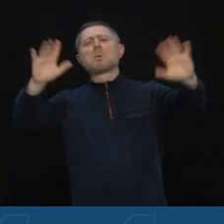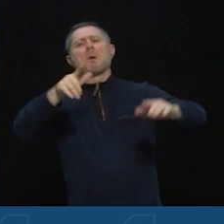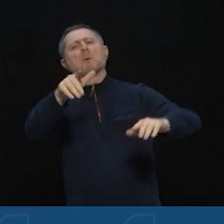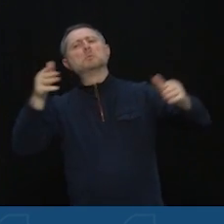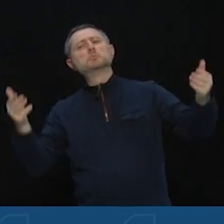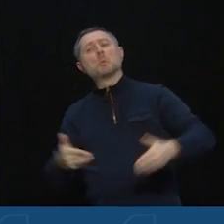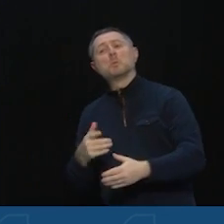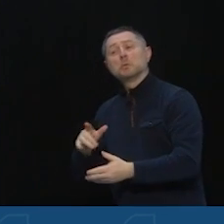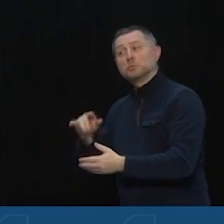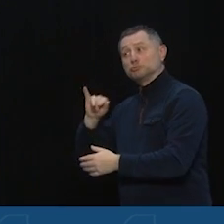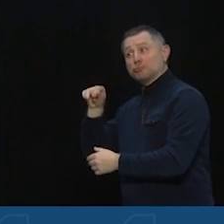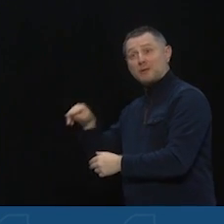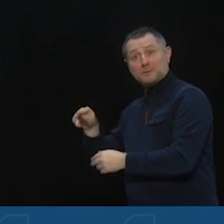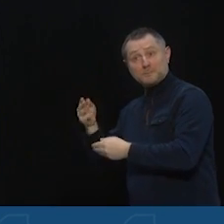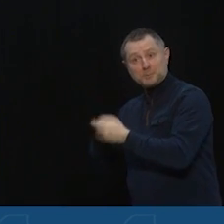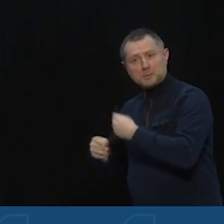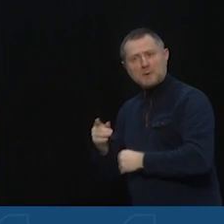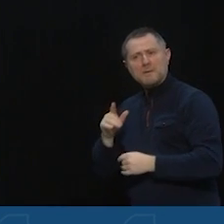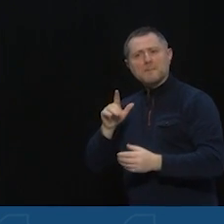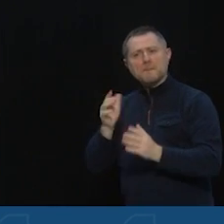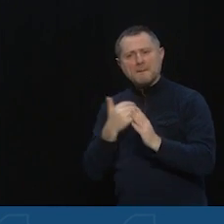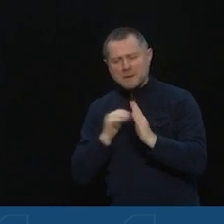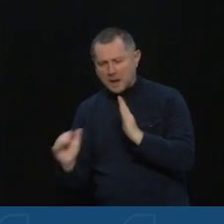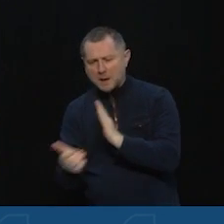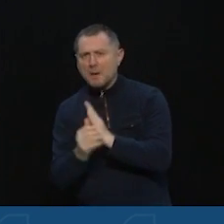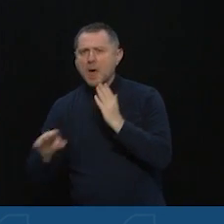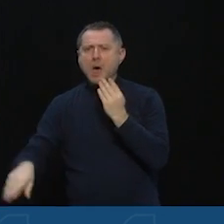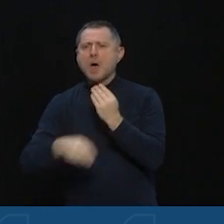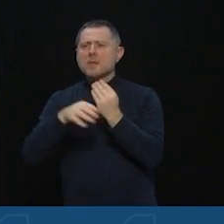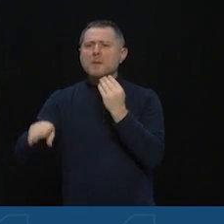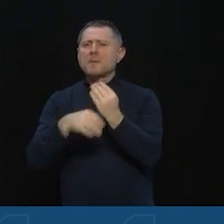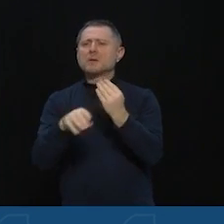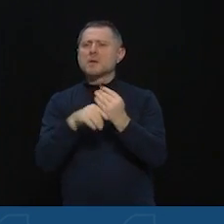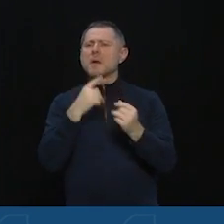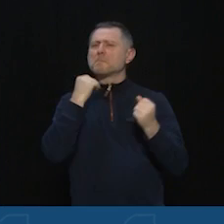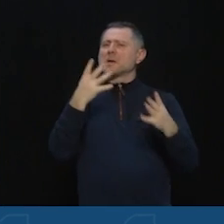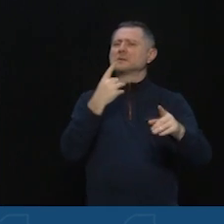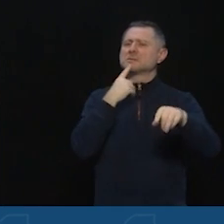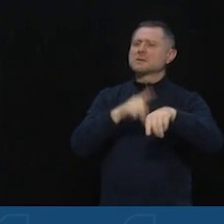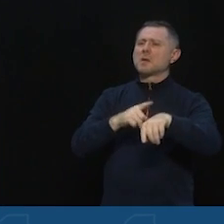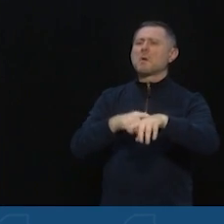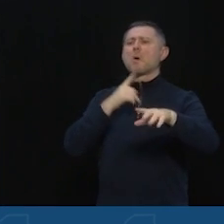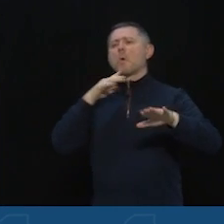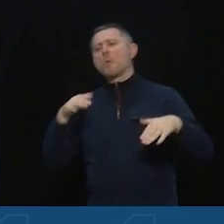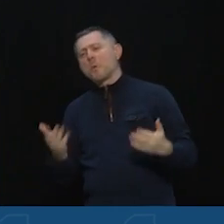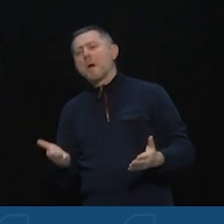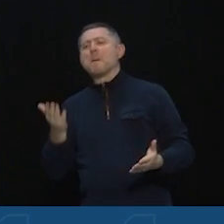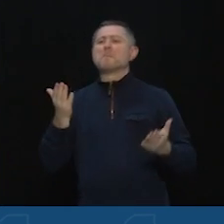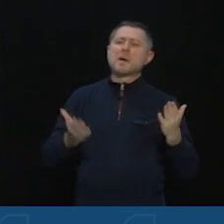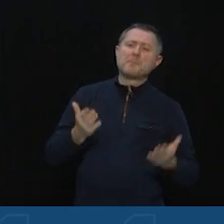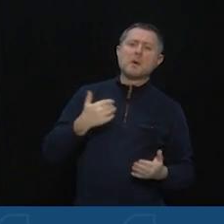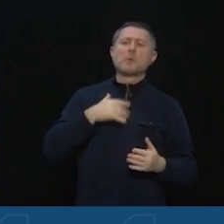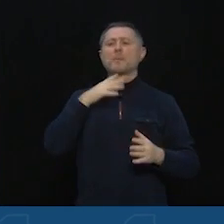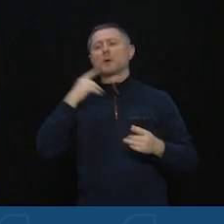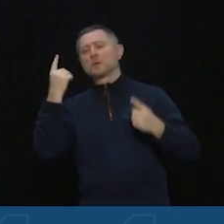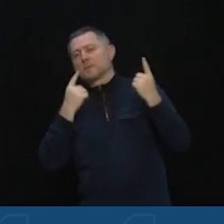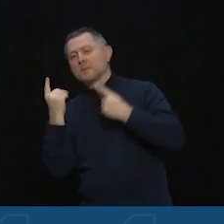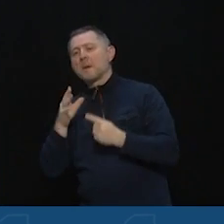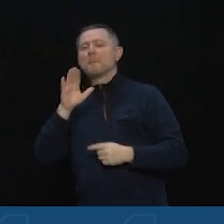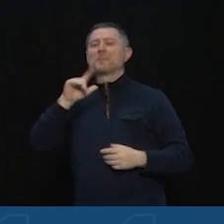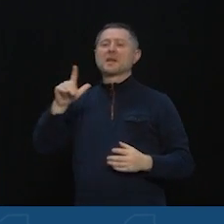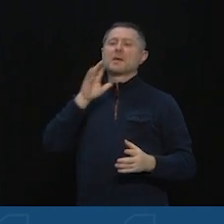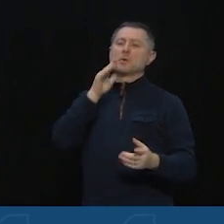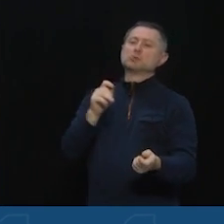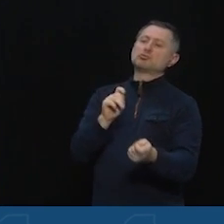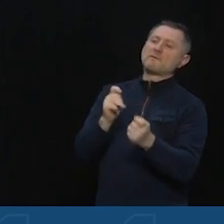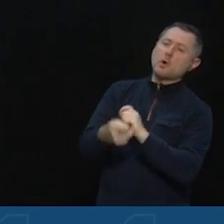Mm-hmm. You introduced amendments. You said time and time again that, oh, maybe I would consider bail reform if the legislators push for it, but I'll be